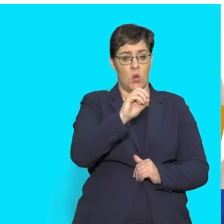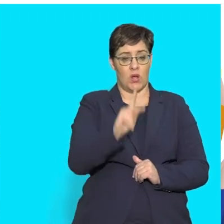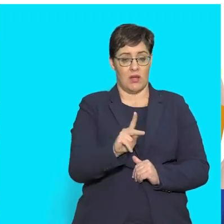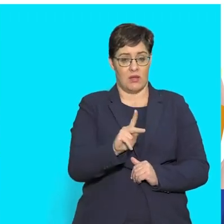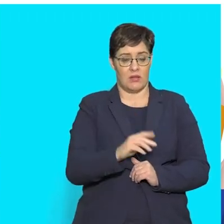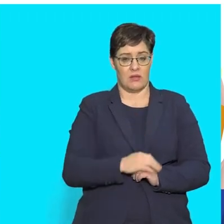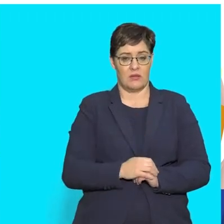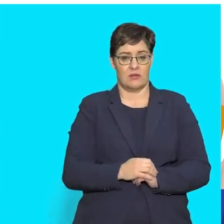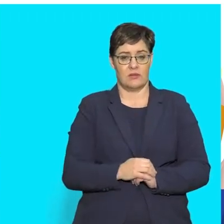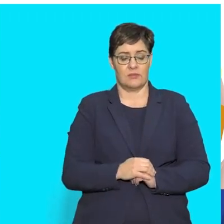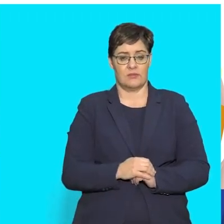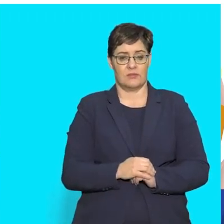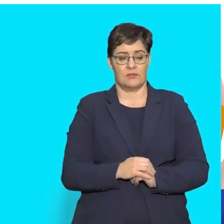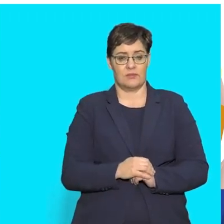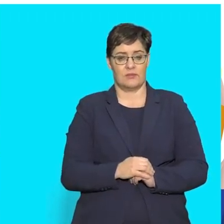look,